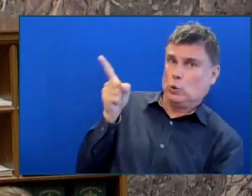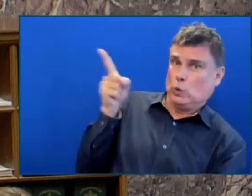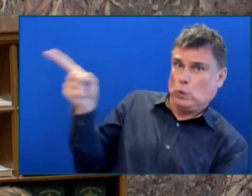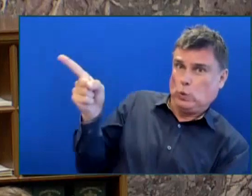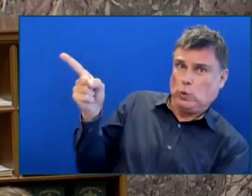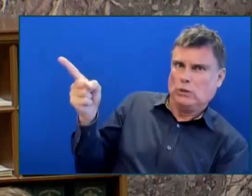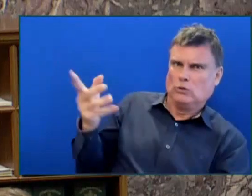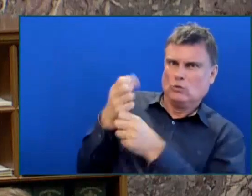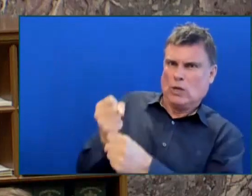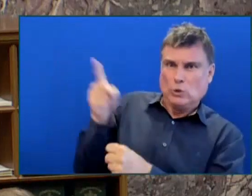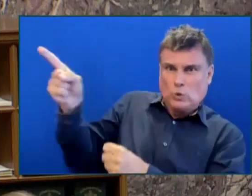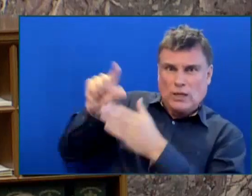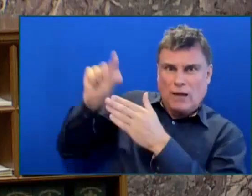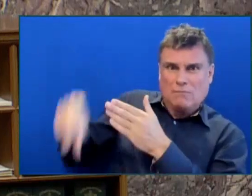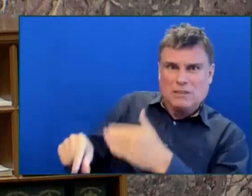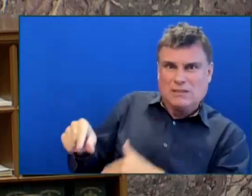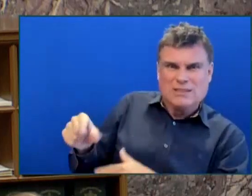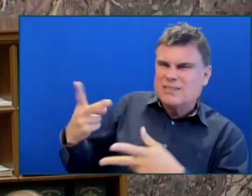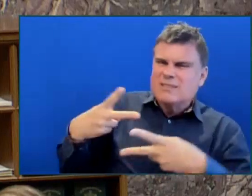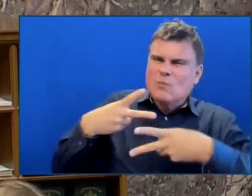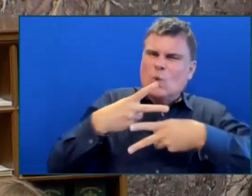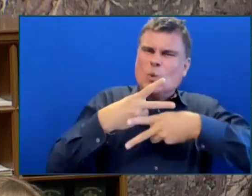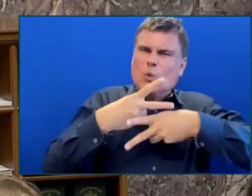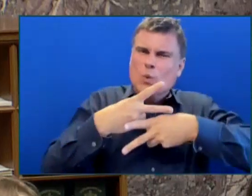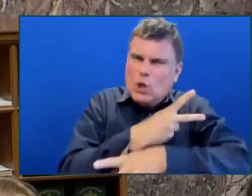but indeed in North America?